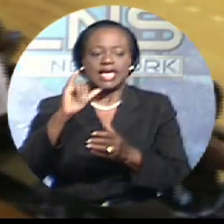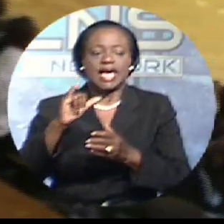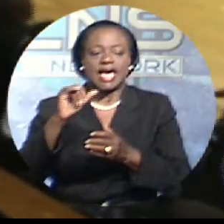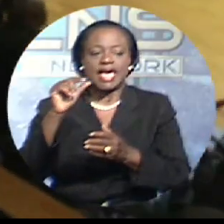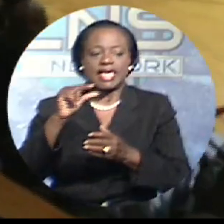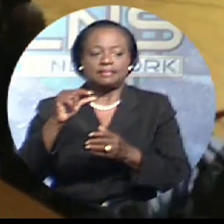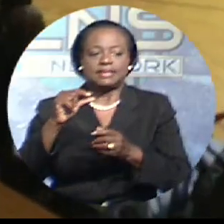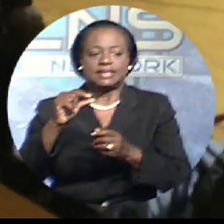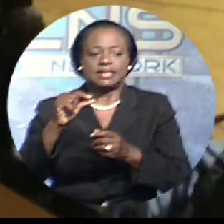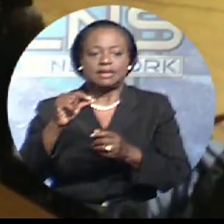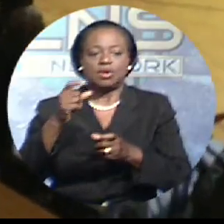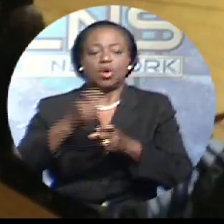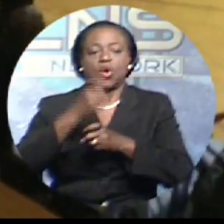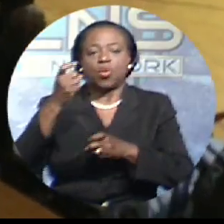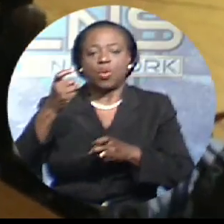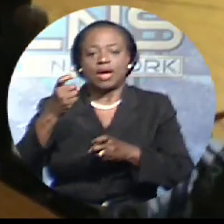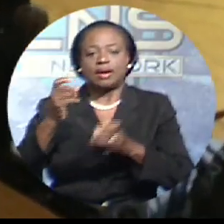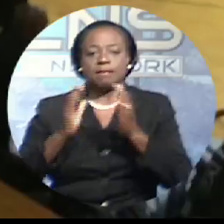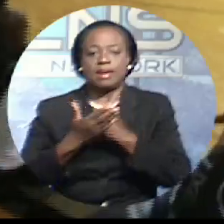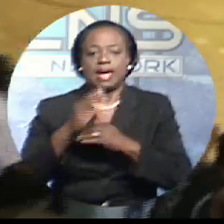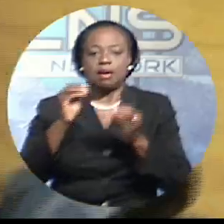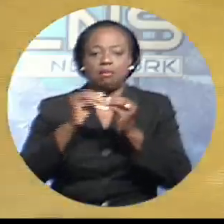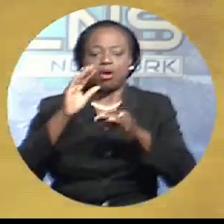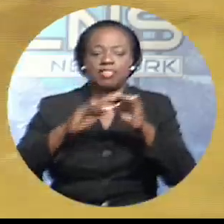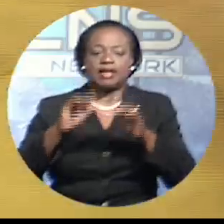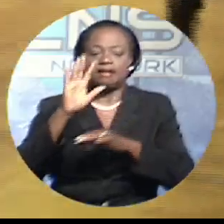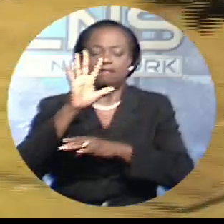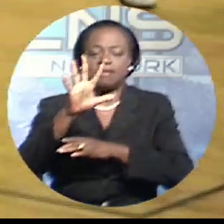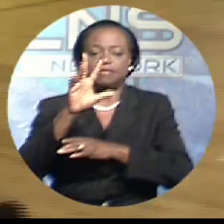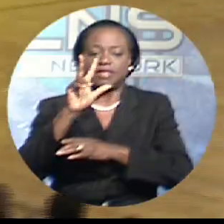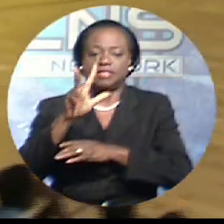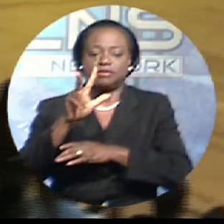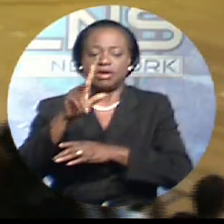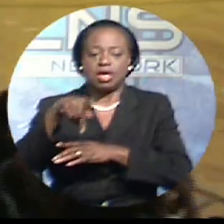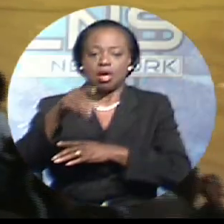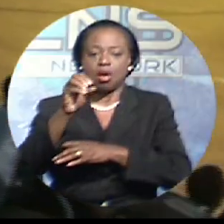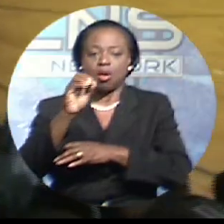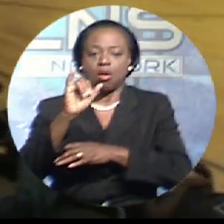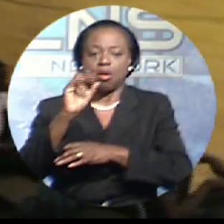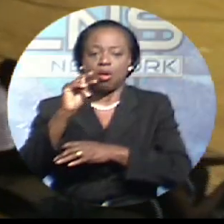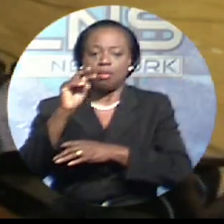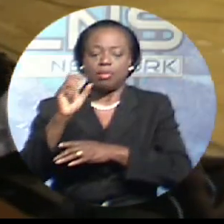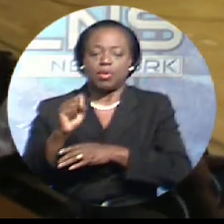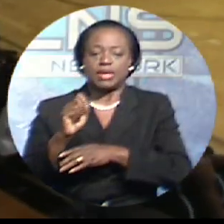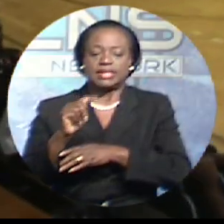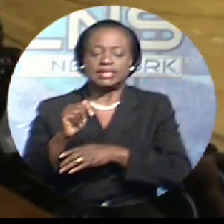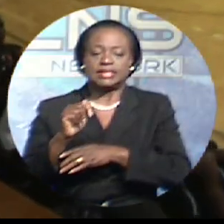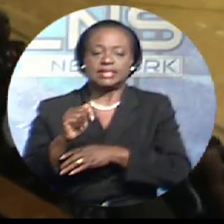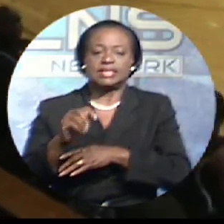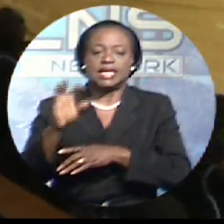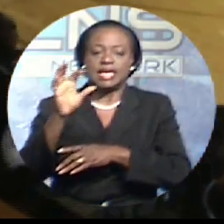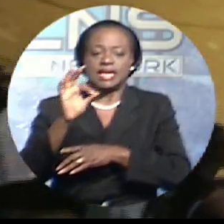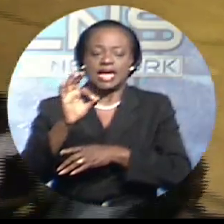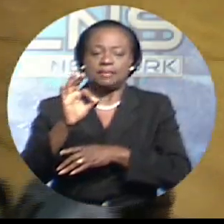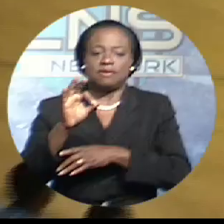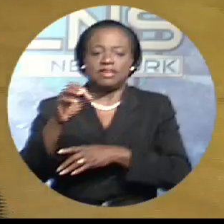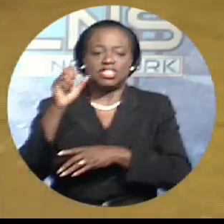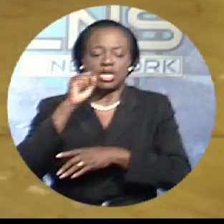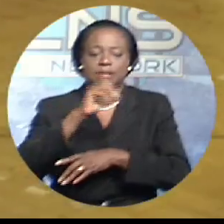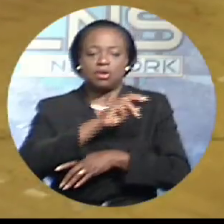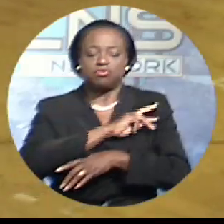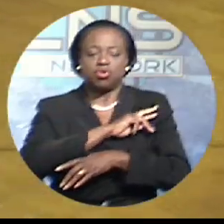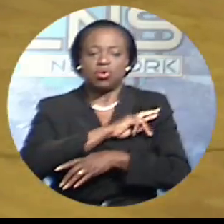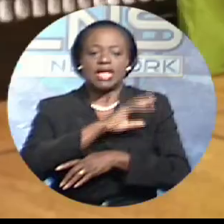their opener by more than 53 points. The Rattlers got 9 points from Shaquan Lewis and John Lee Knoll, Shami Roll, in